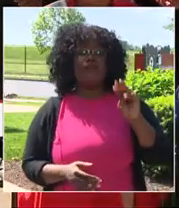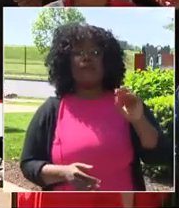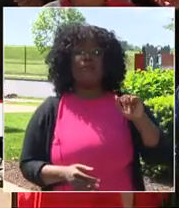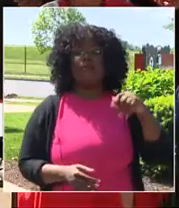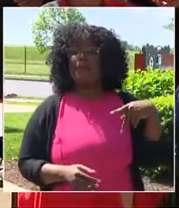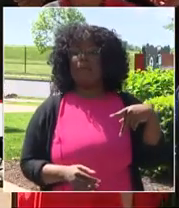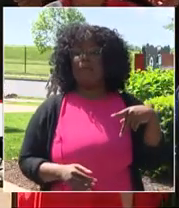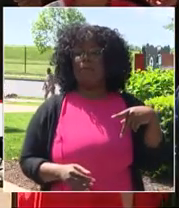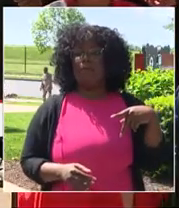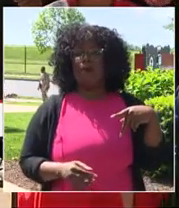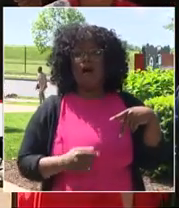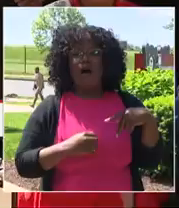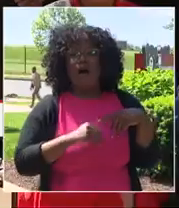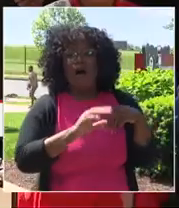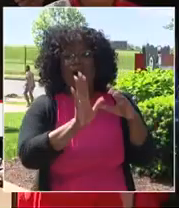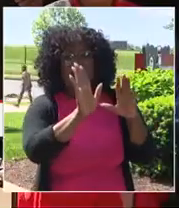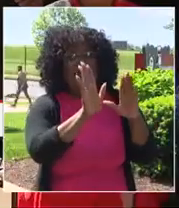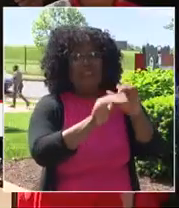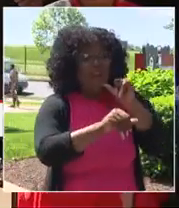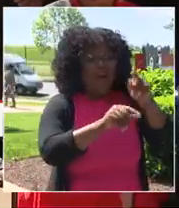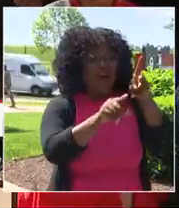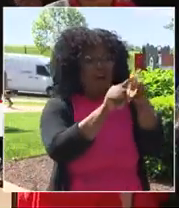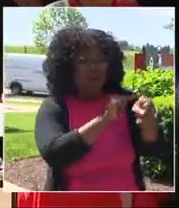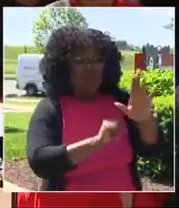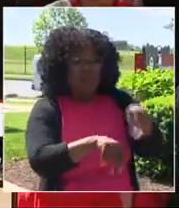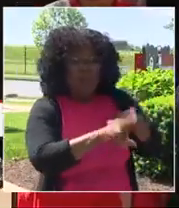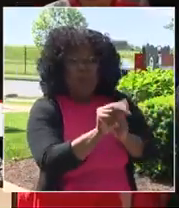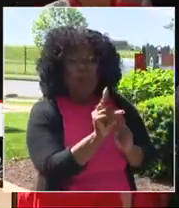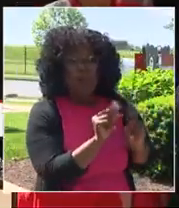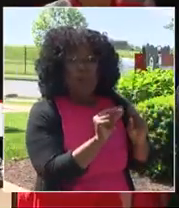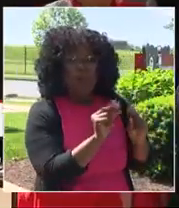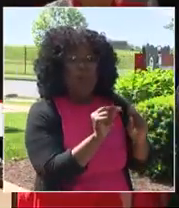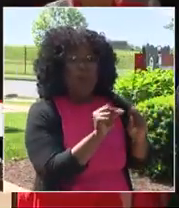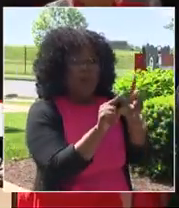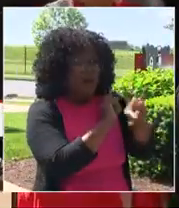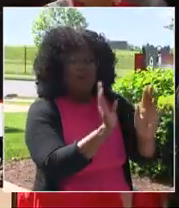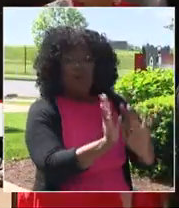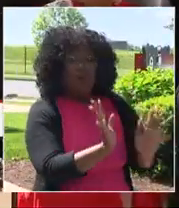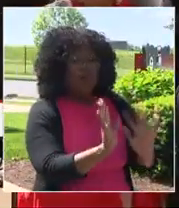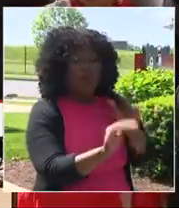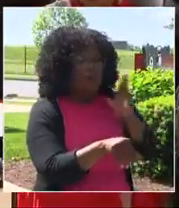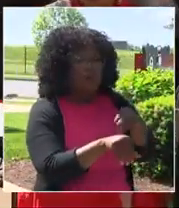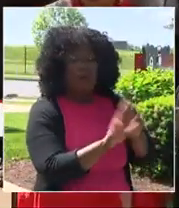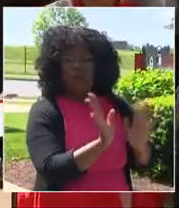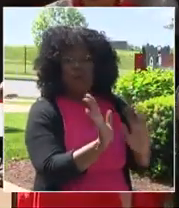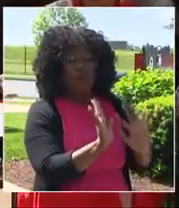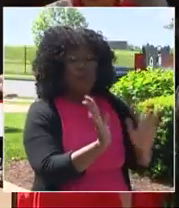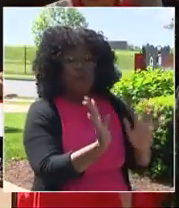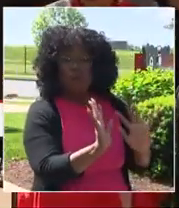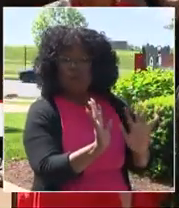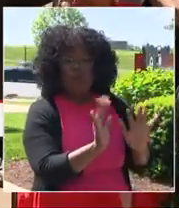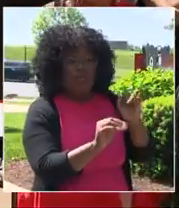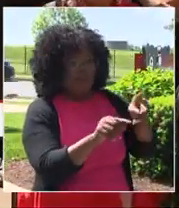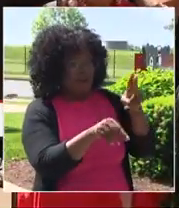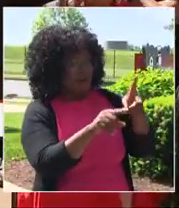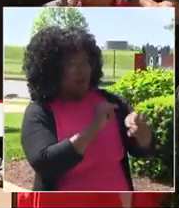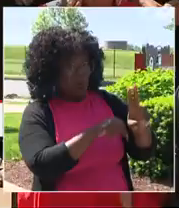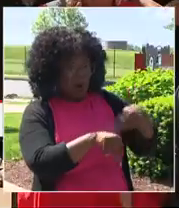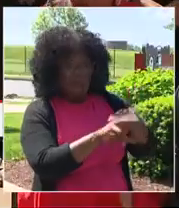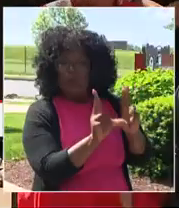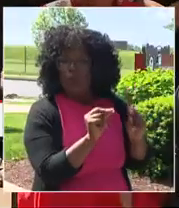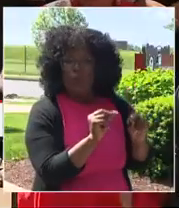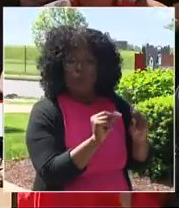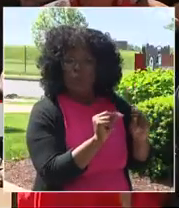cutting people off of their health insurance. There's nothing normal about cutting pediatric health care. There's nothing normal about